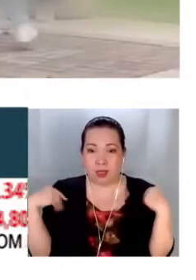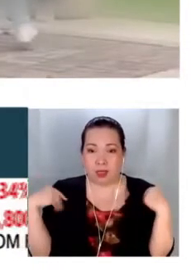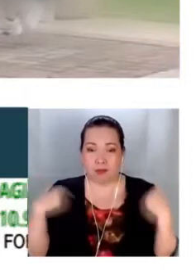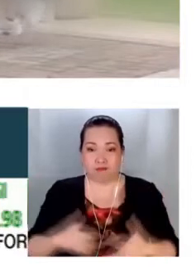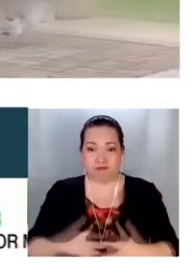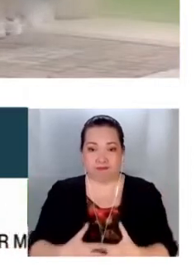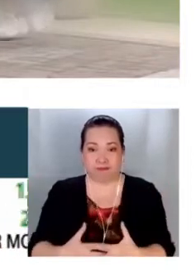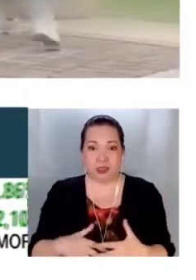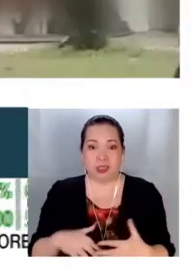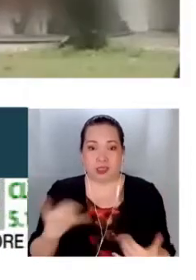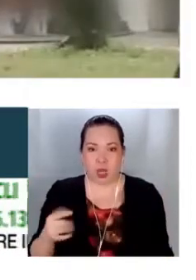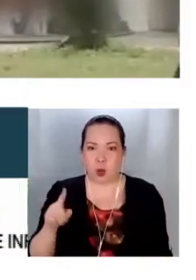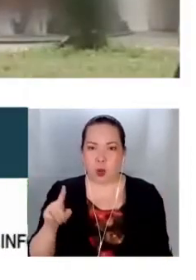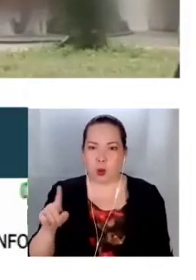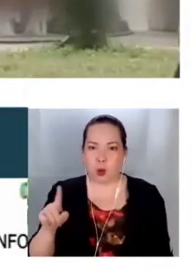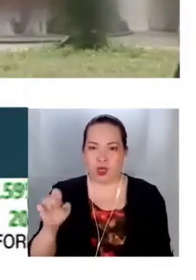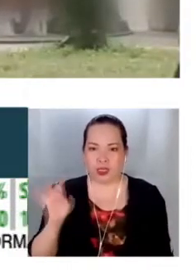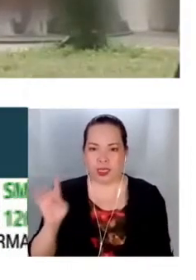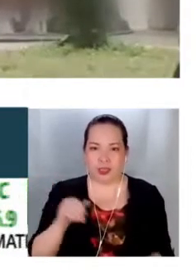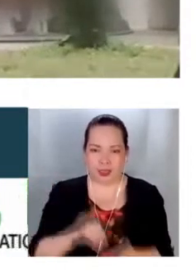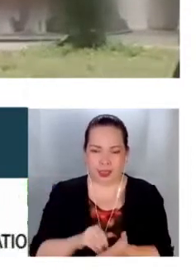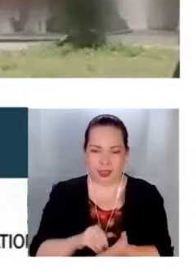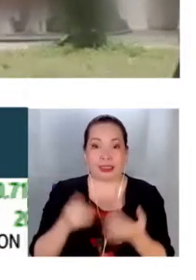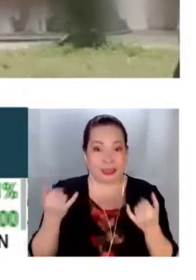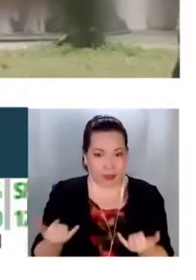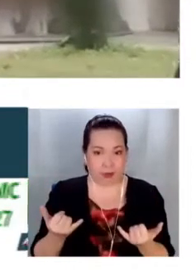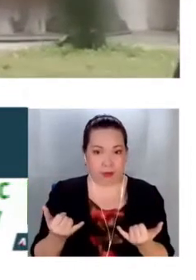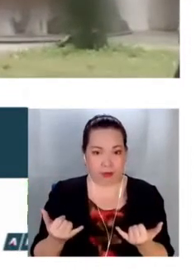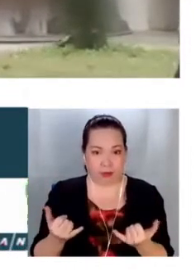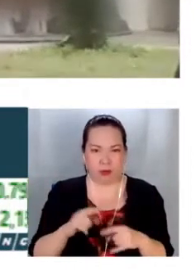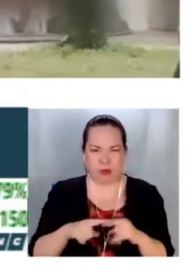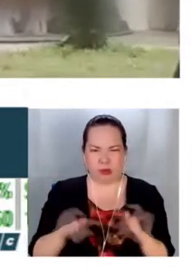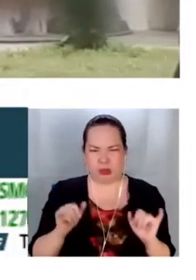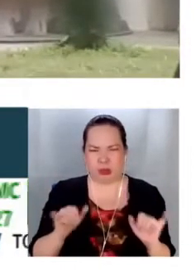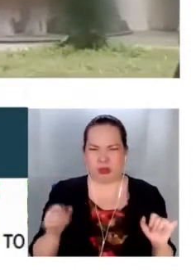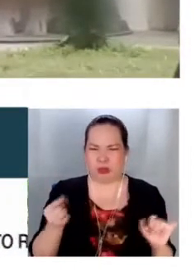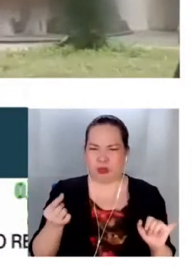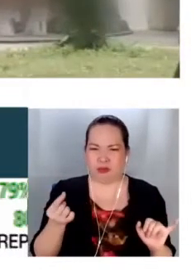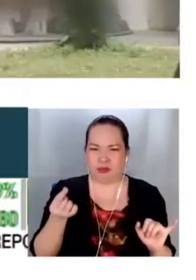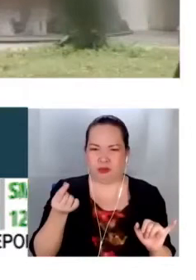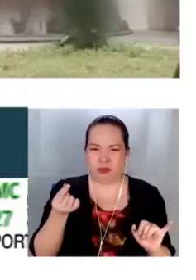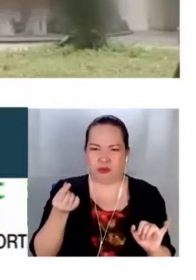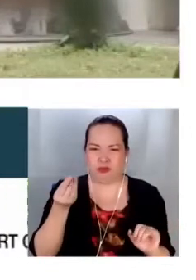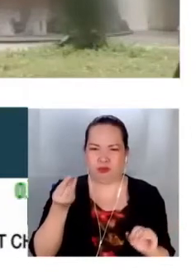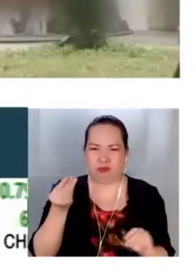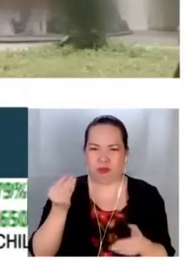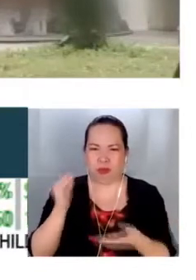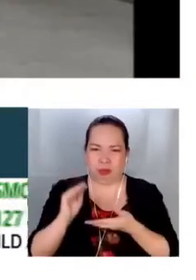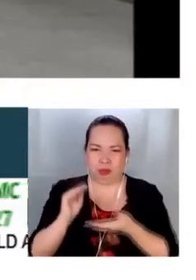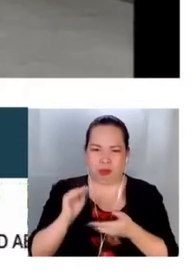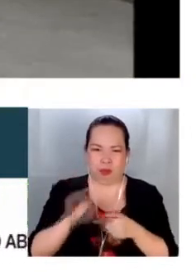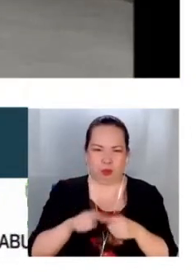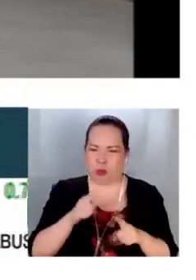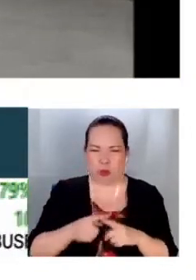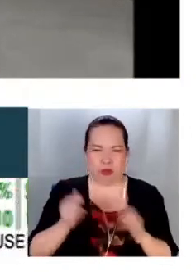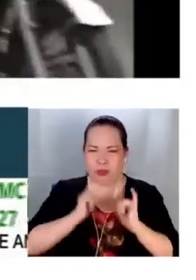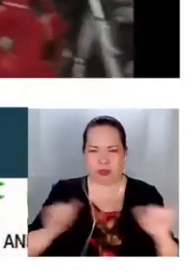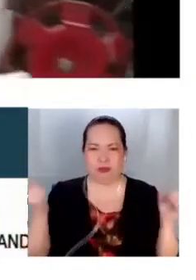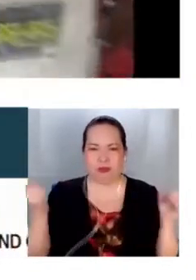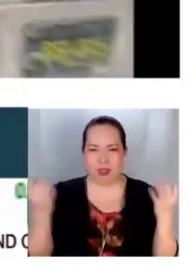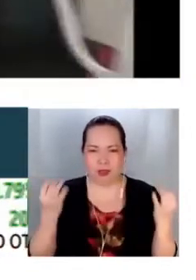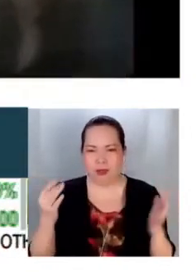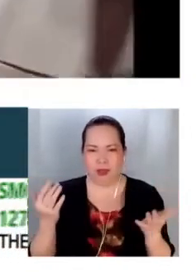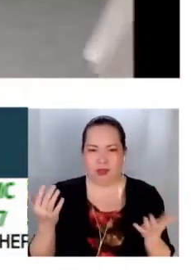around 180,000. But that's really a very small dent. Correct. On the very big figure. We still